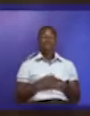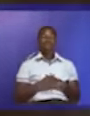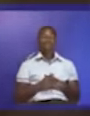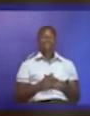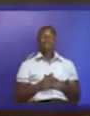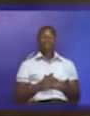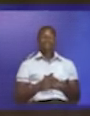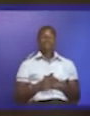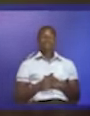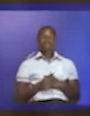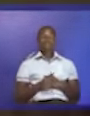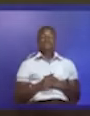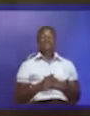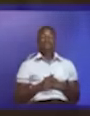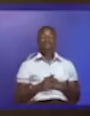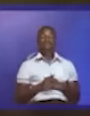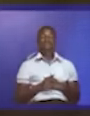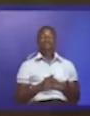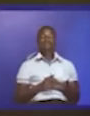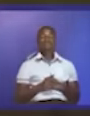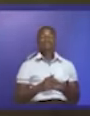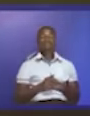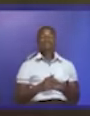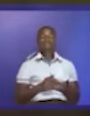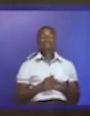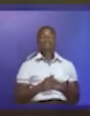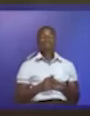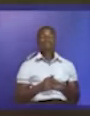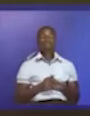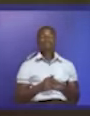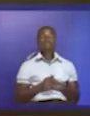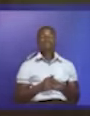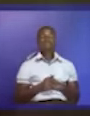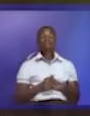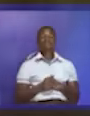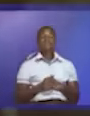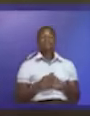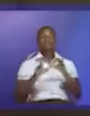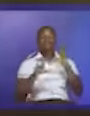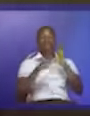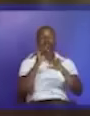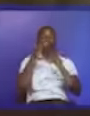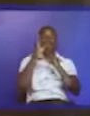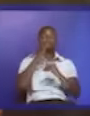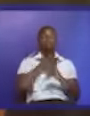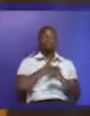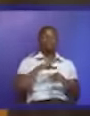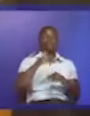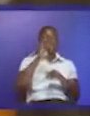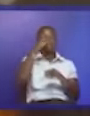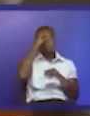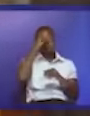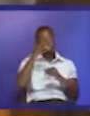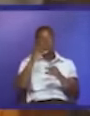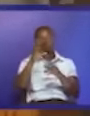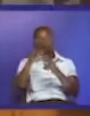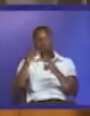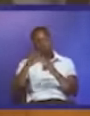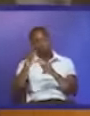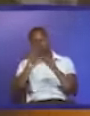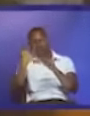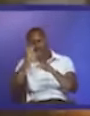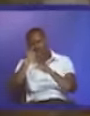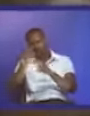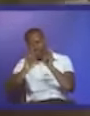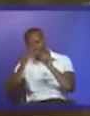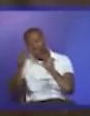Malaka tosiata. Oh, Spirit of the living God, find men. Find men in this place tonight. Find men. Find